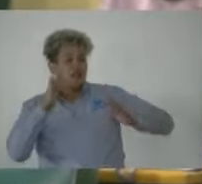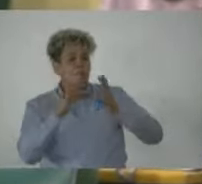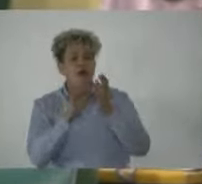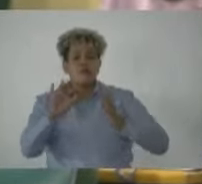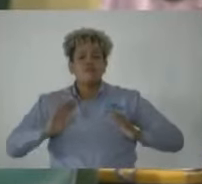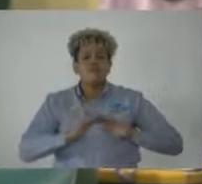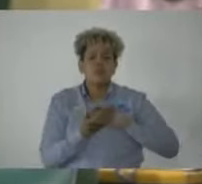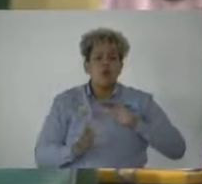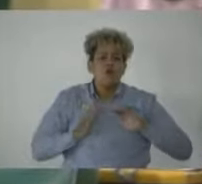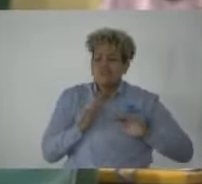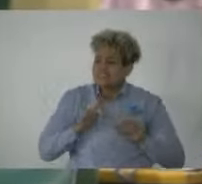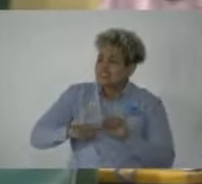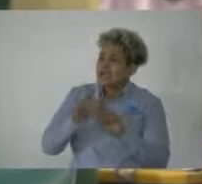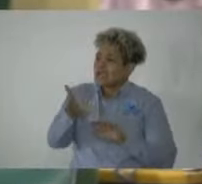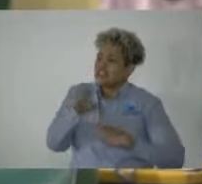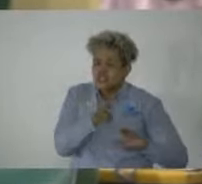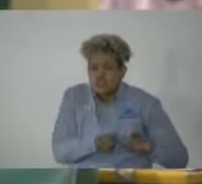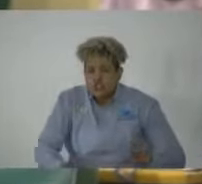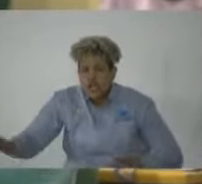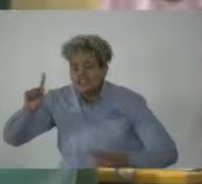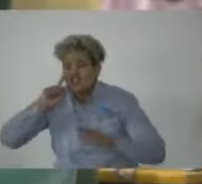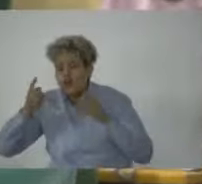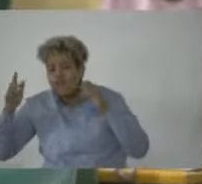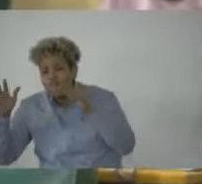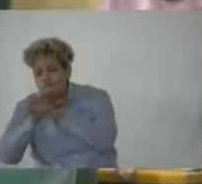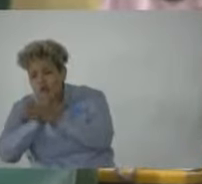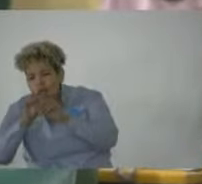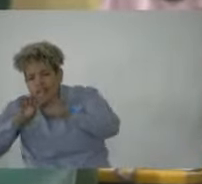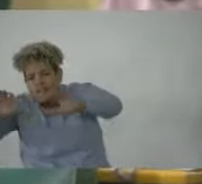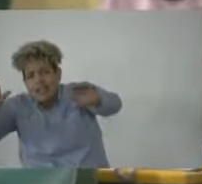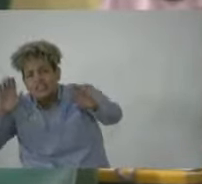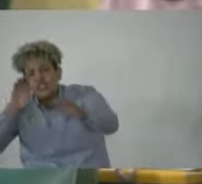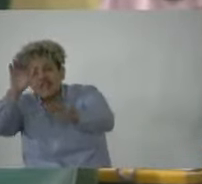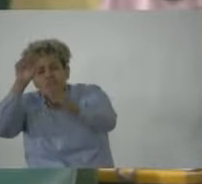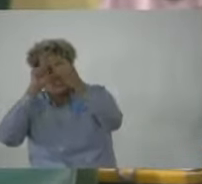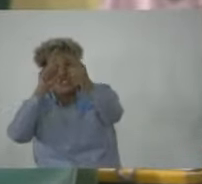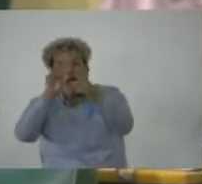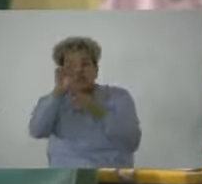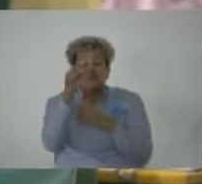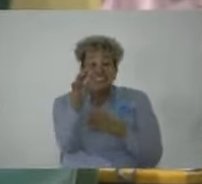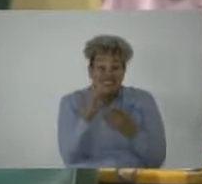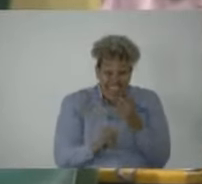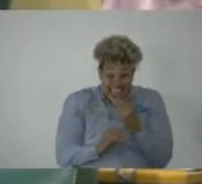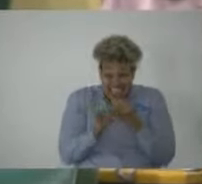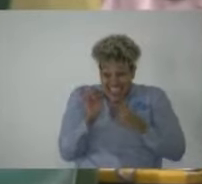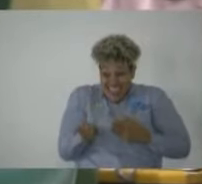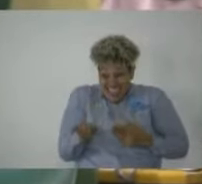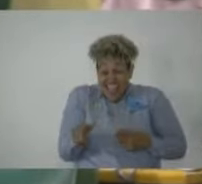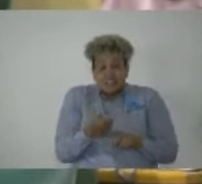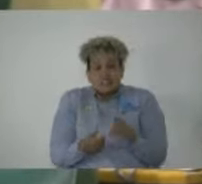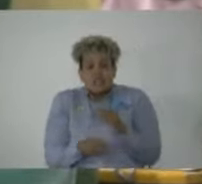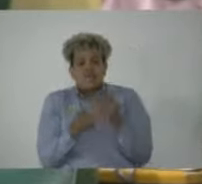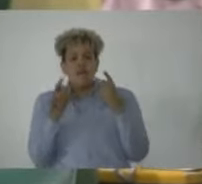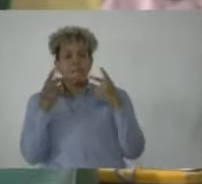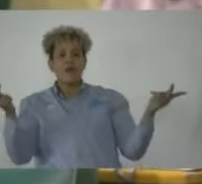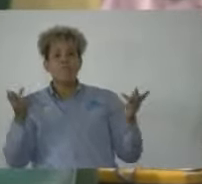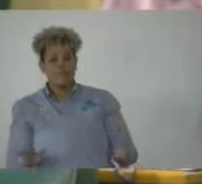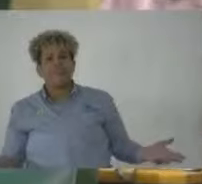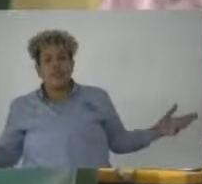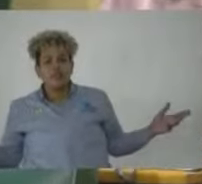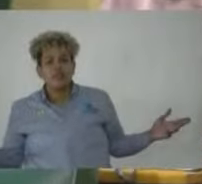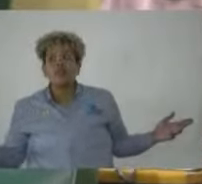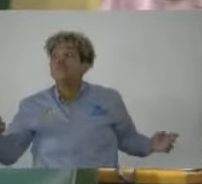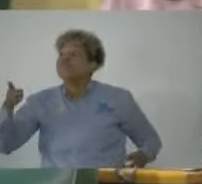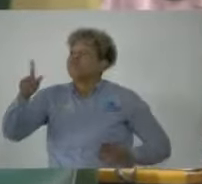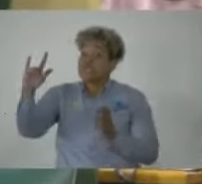officially began its transition to full-fledged inflation targeting in 2017, and that was a public thing.